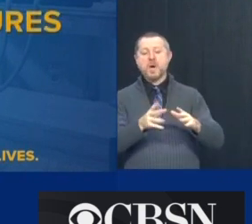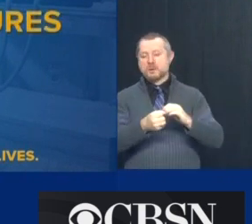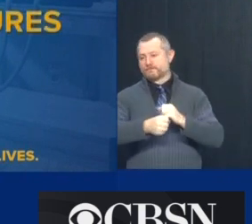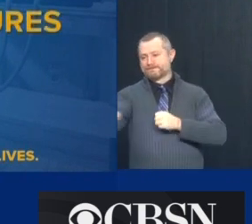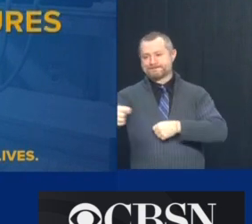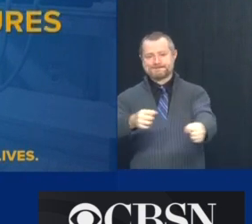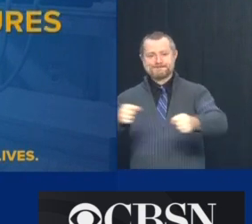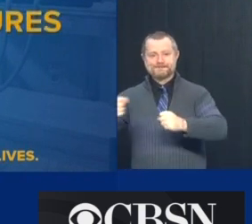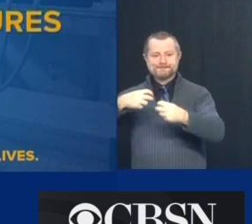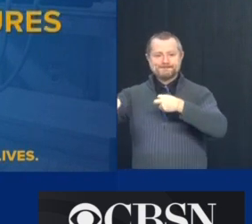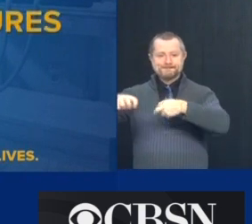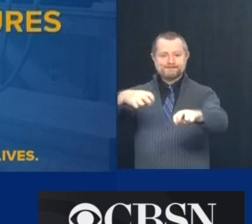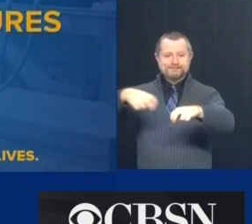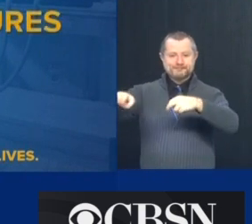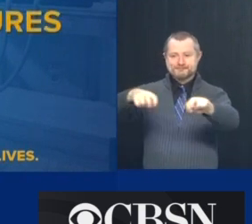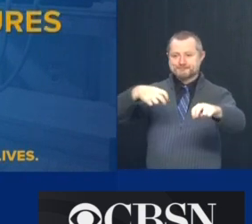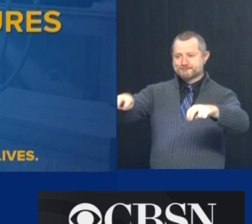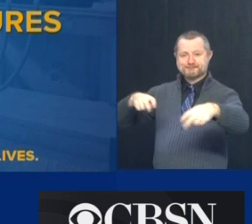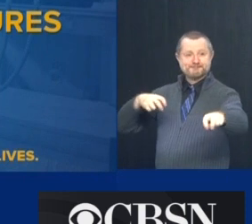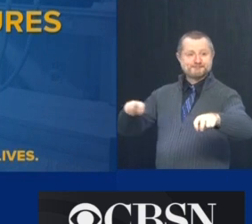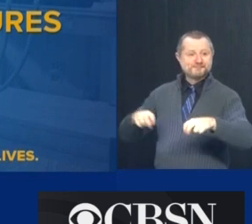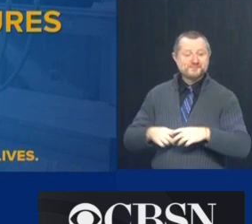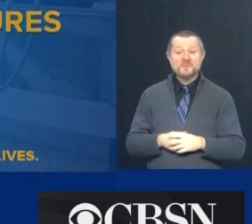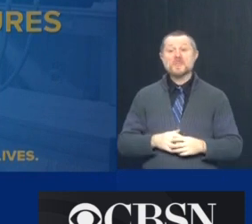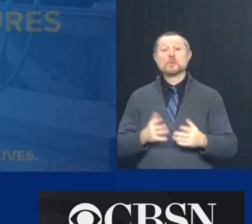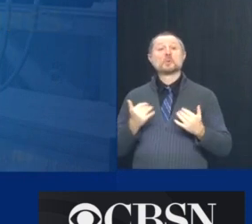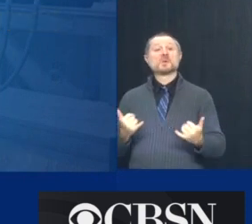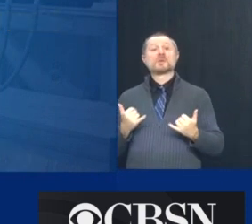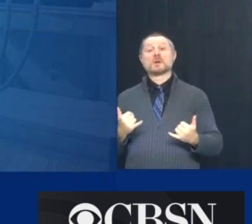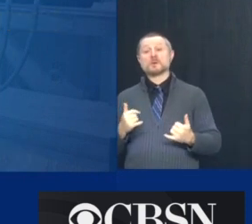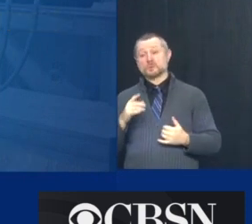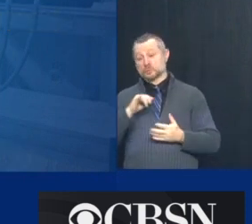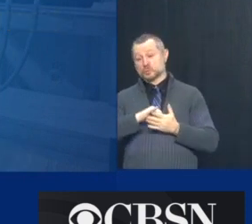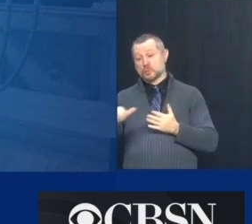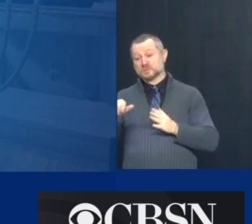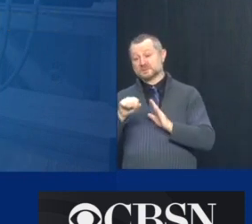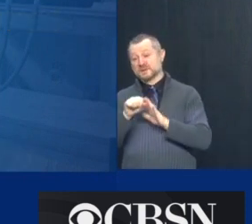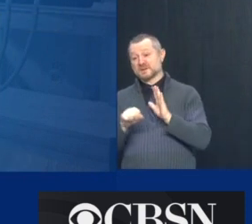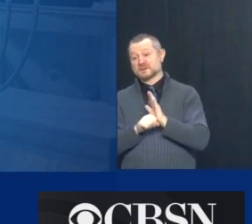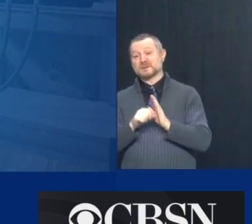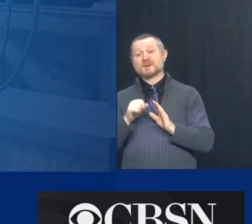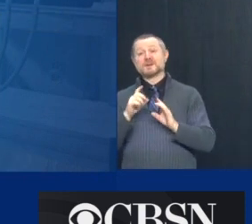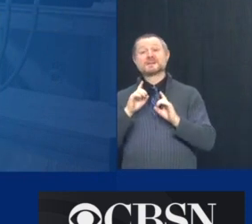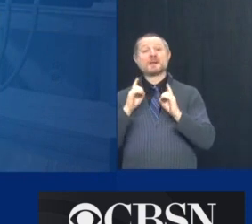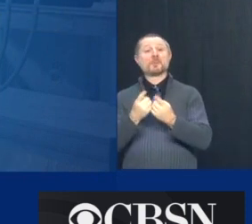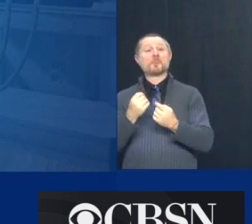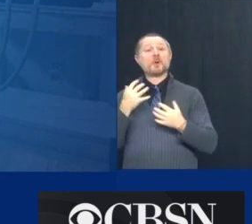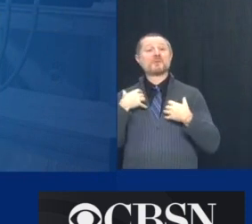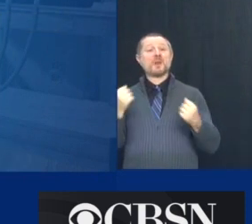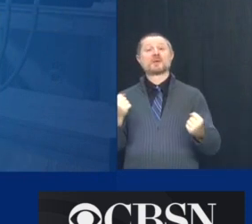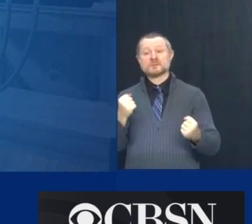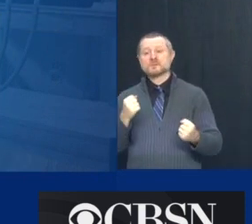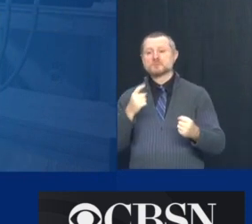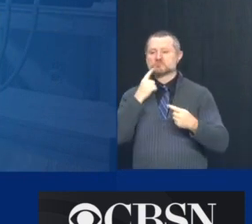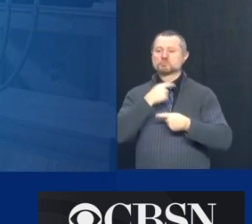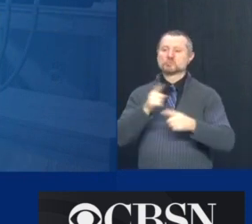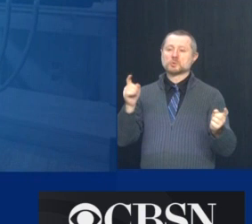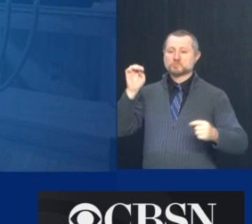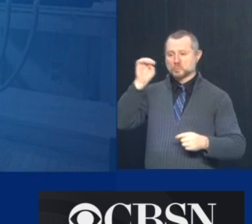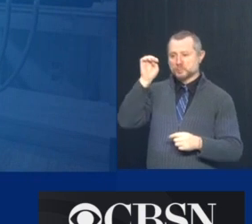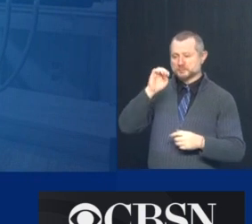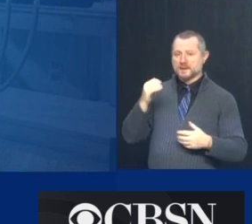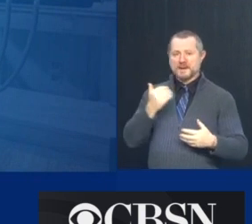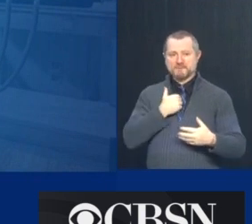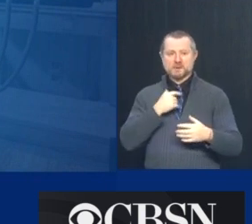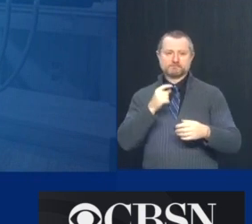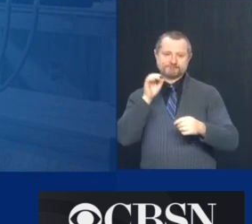Today, New York State Department of Health is going to initiate emergency hospital measures. Number one,